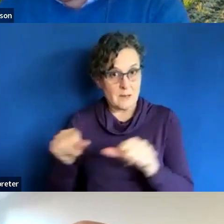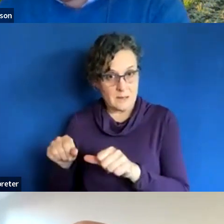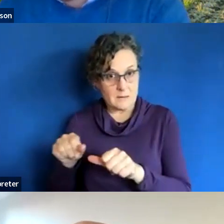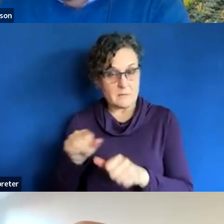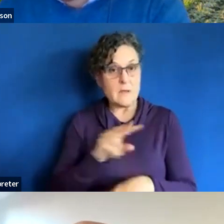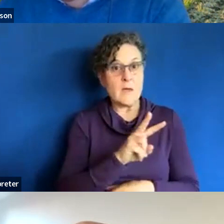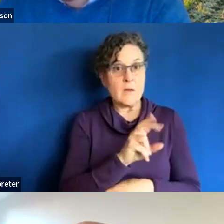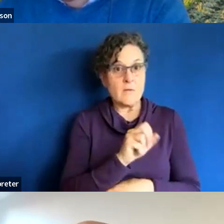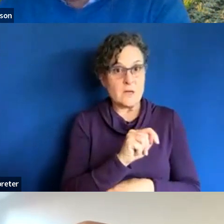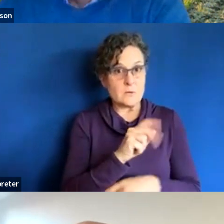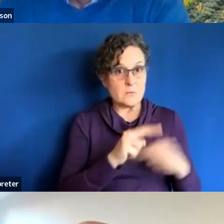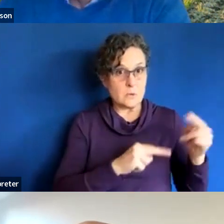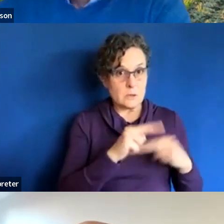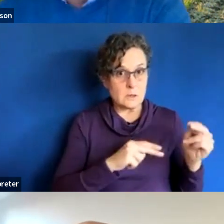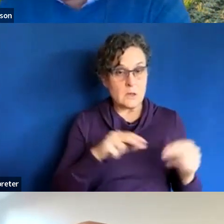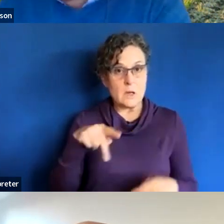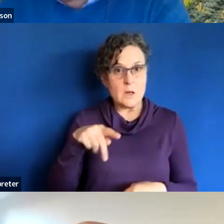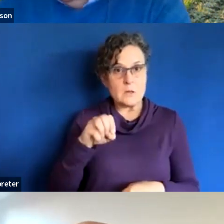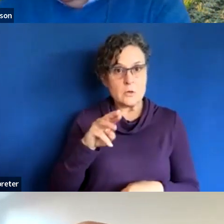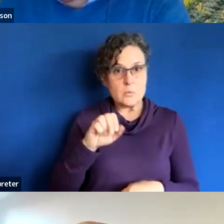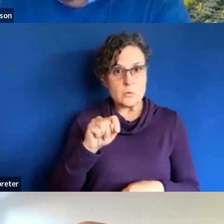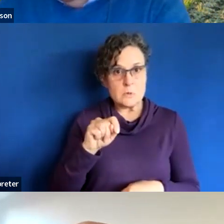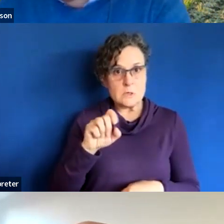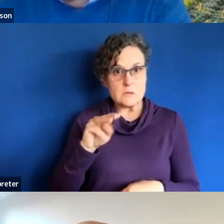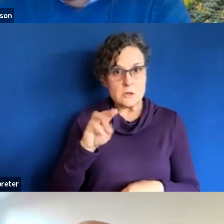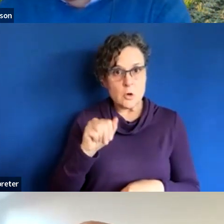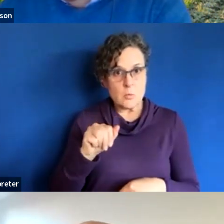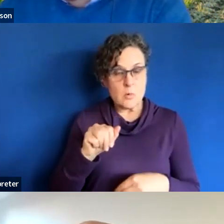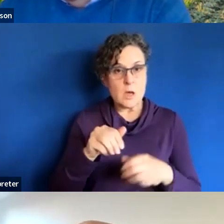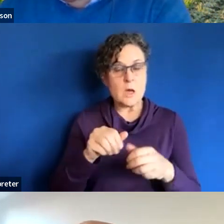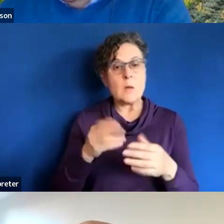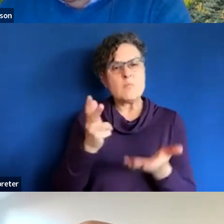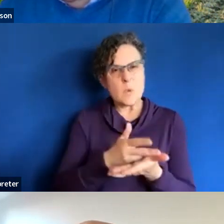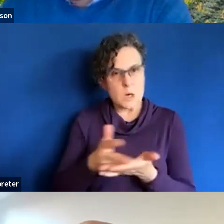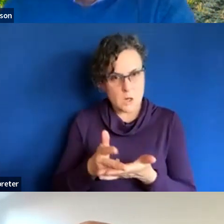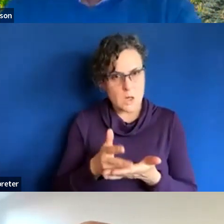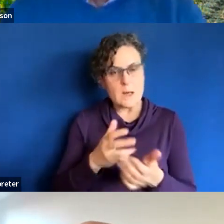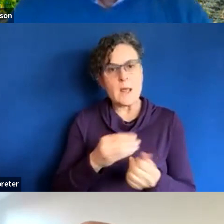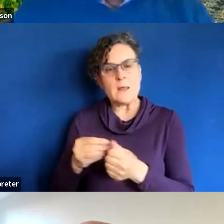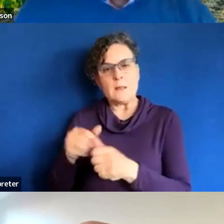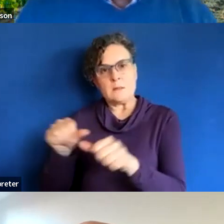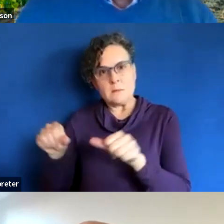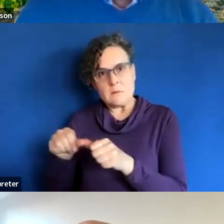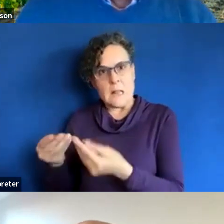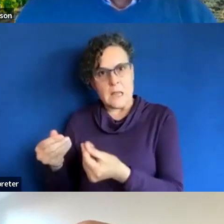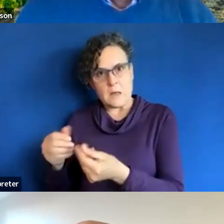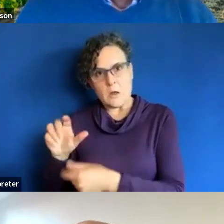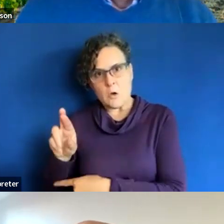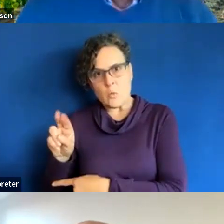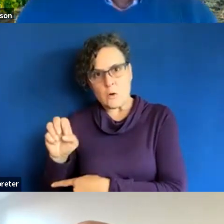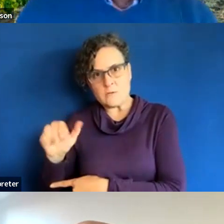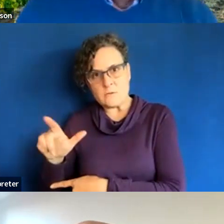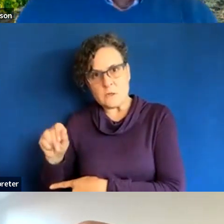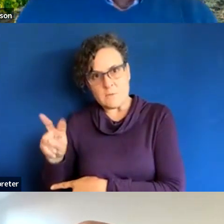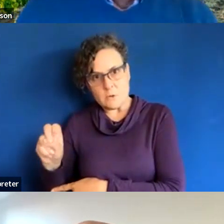Sonoma parking lot, and the site on Russell Avenue that's been mentioned a couple of times. At that point,